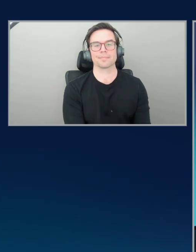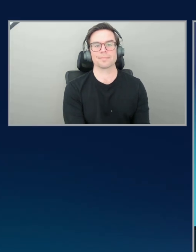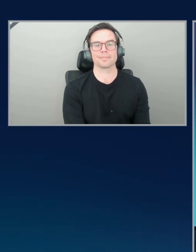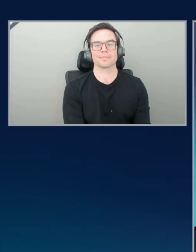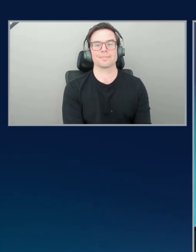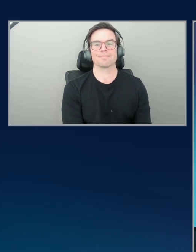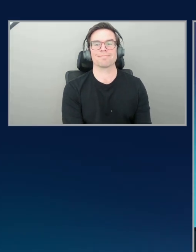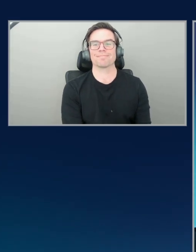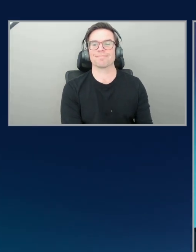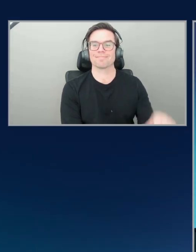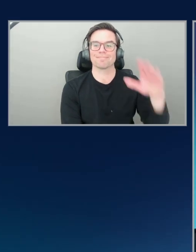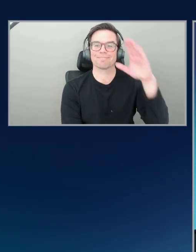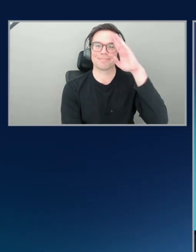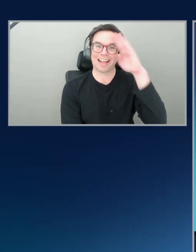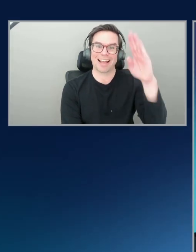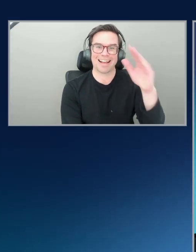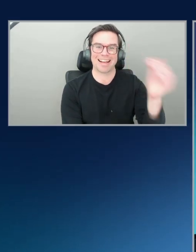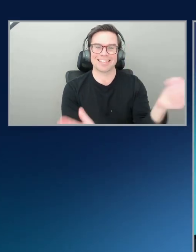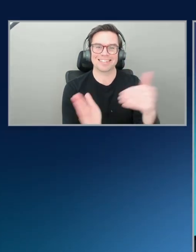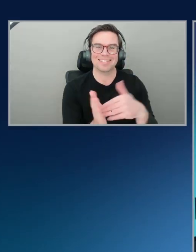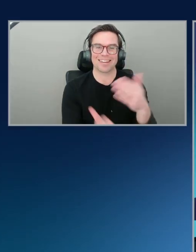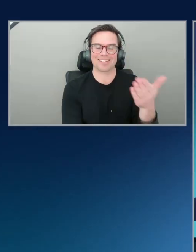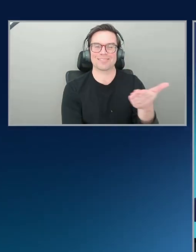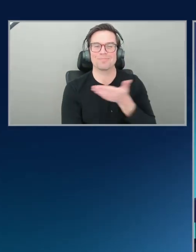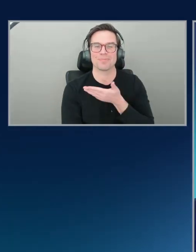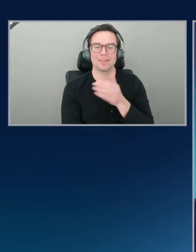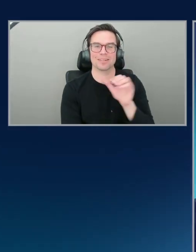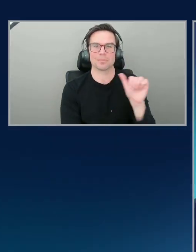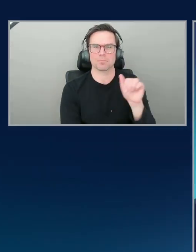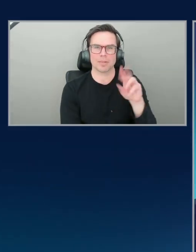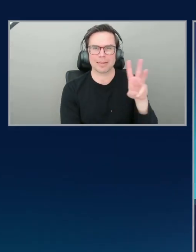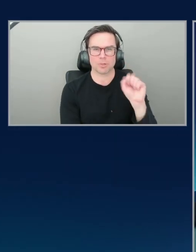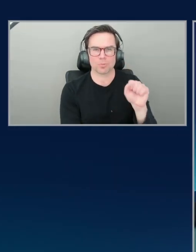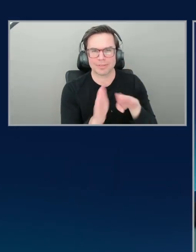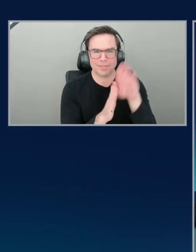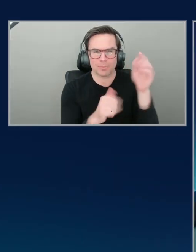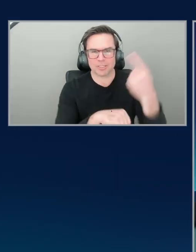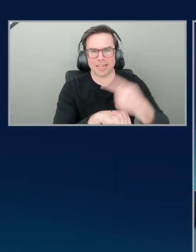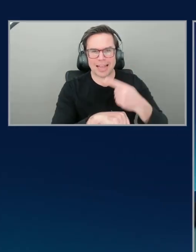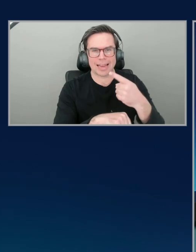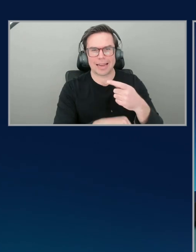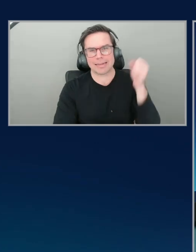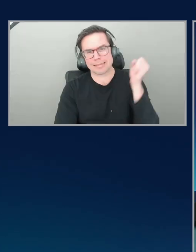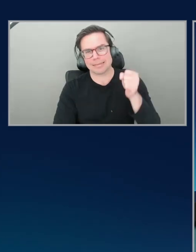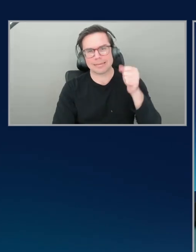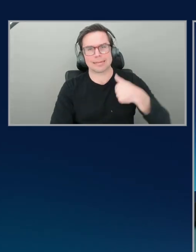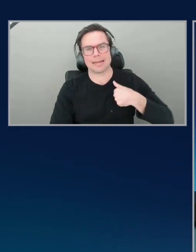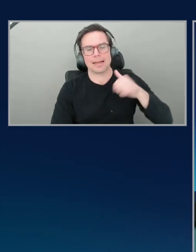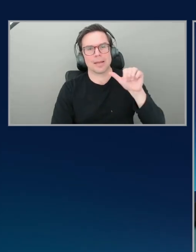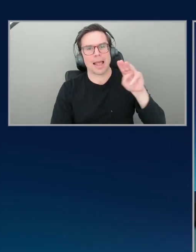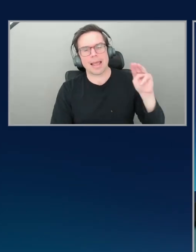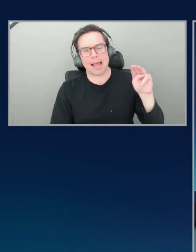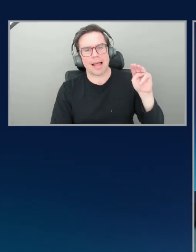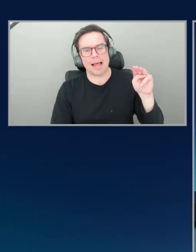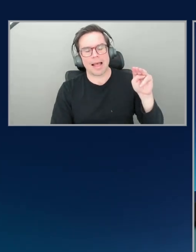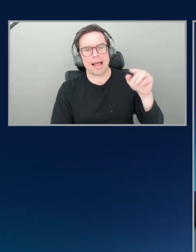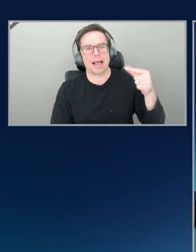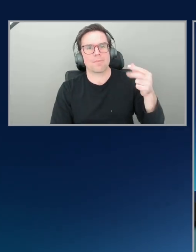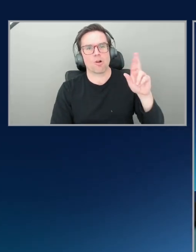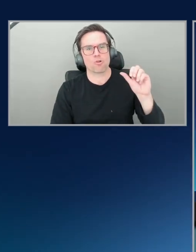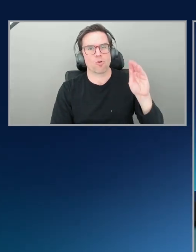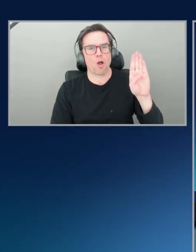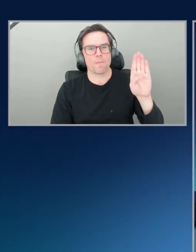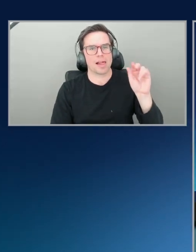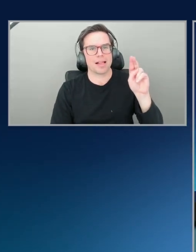Hi again. Welcome to AWS Developer Day. I am AM Grobelny. You've been watching us all